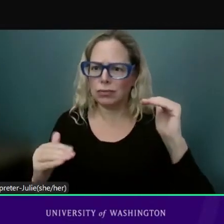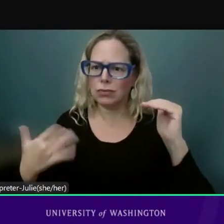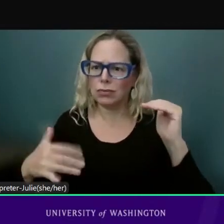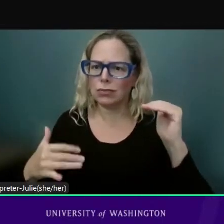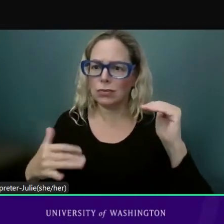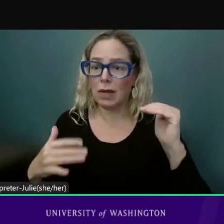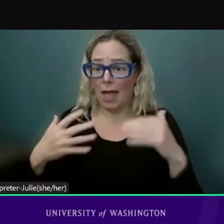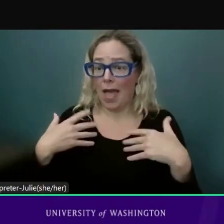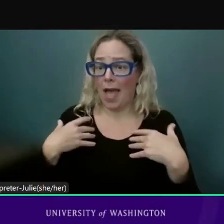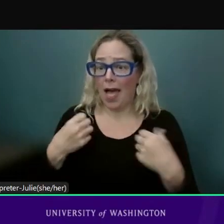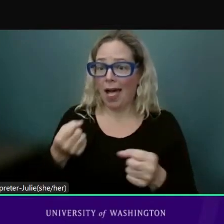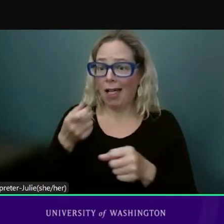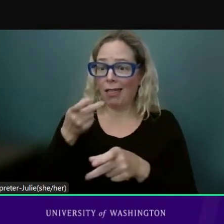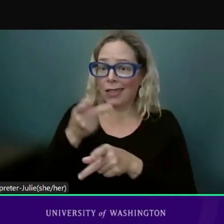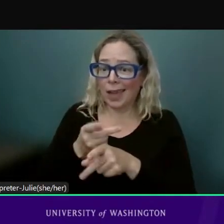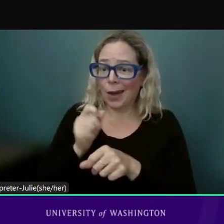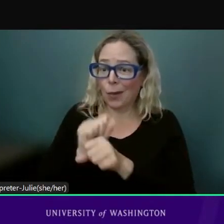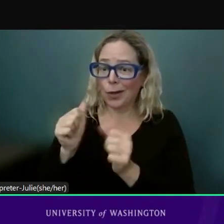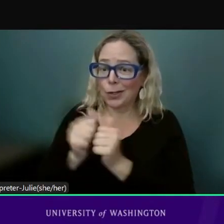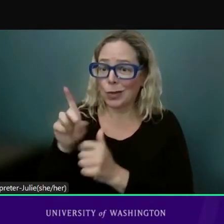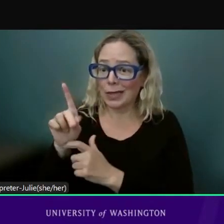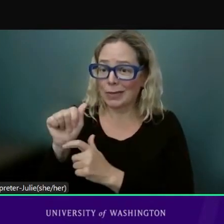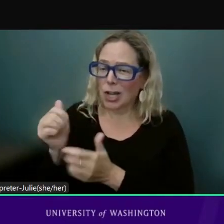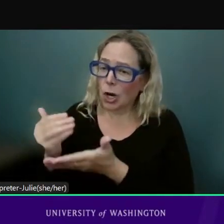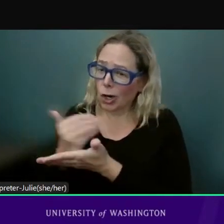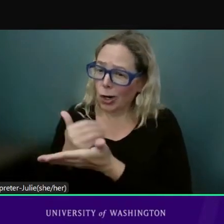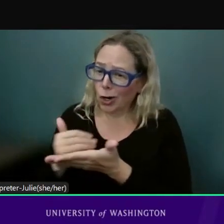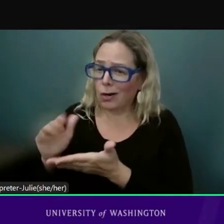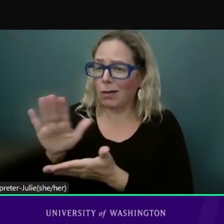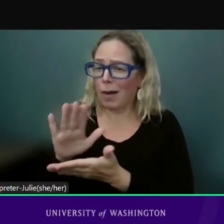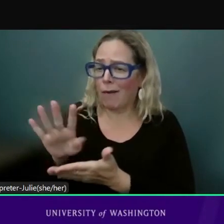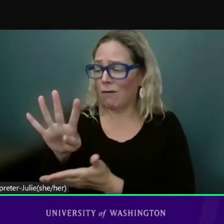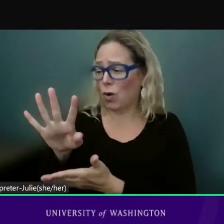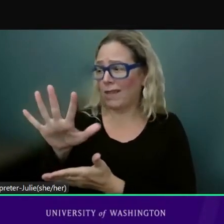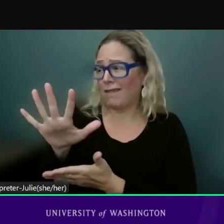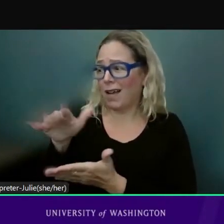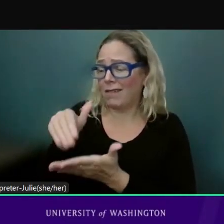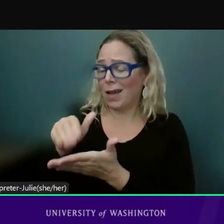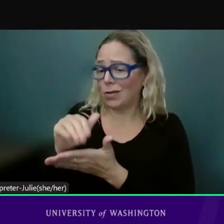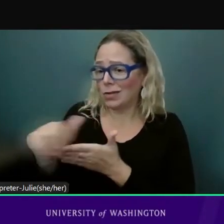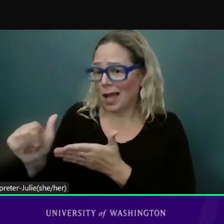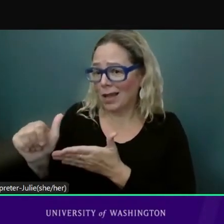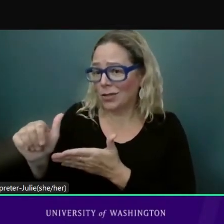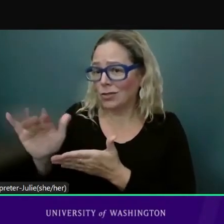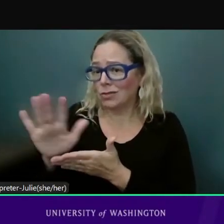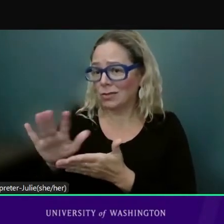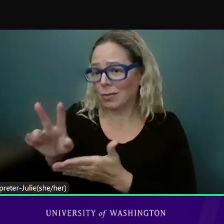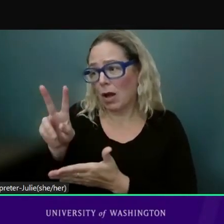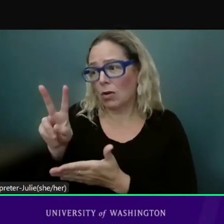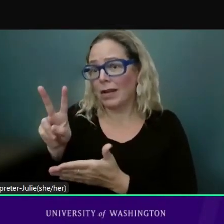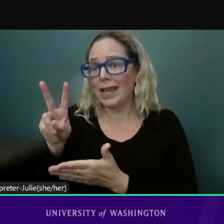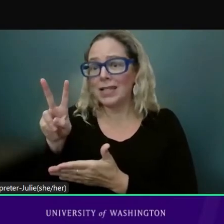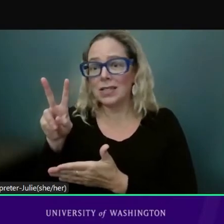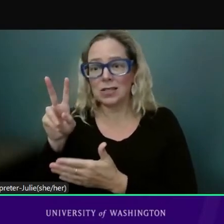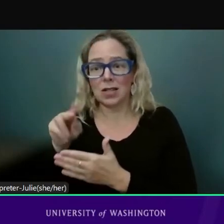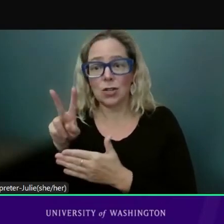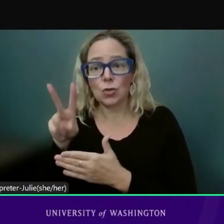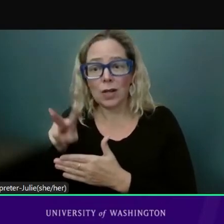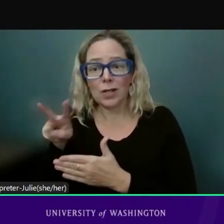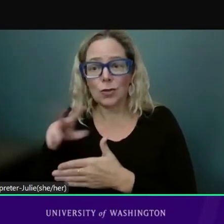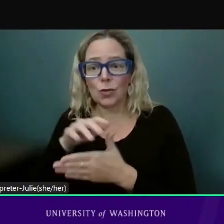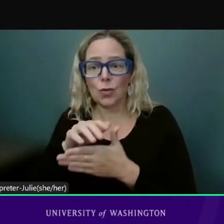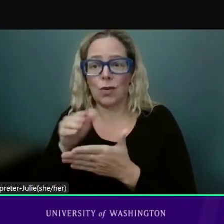with disabilities earn about $45,000, which is about $22,000 less than those